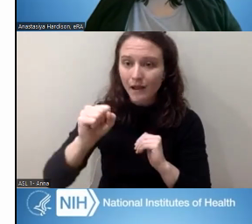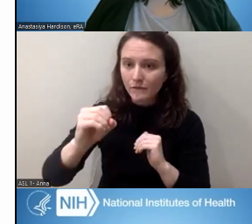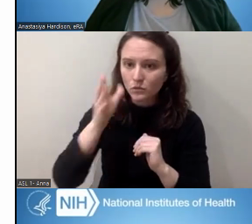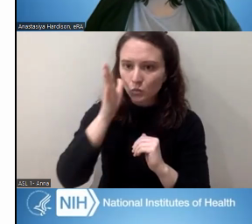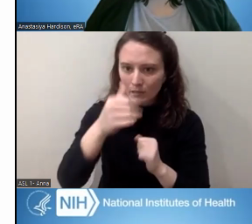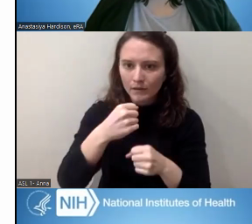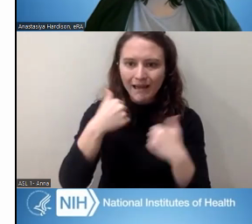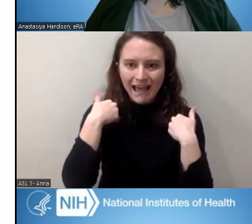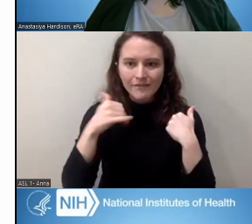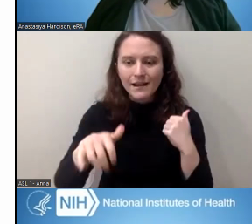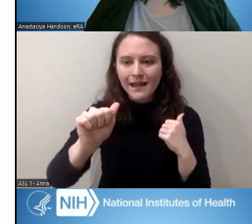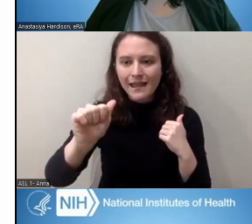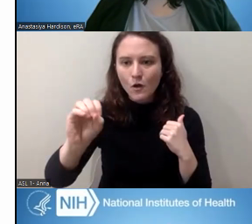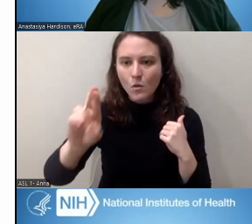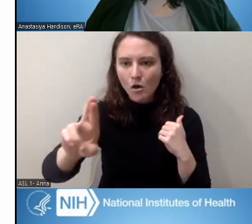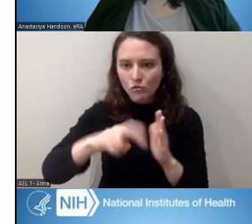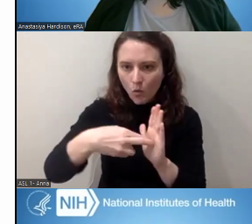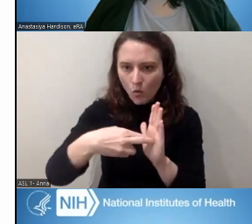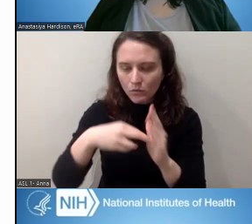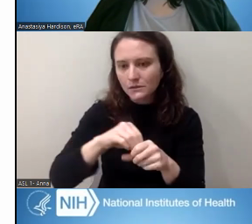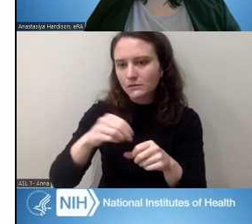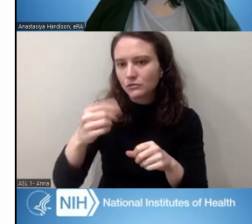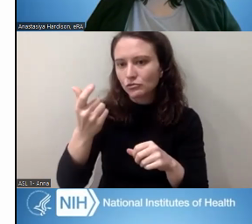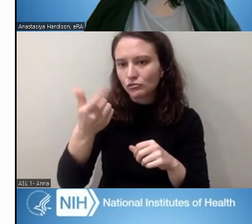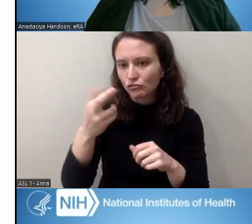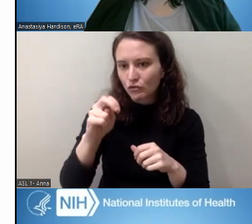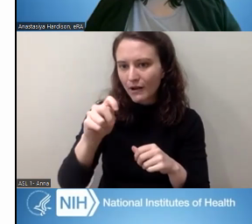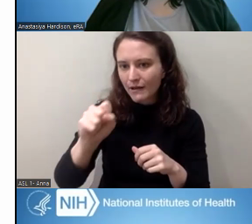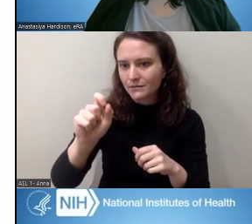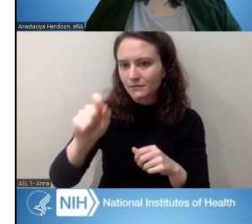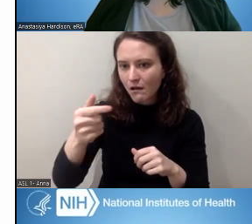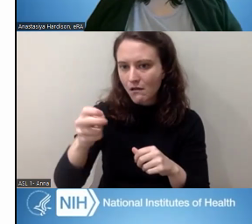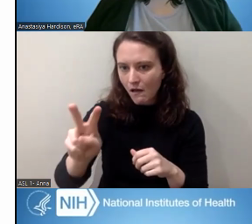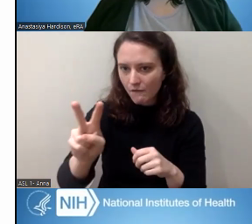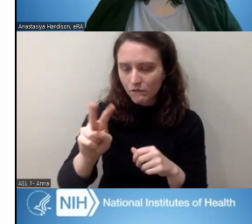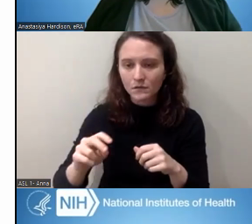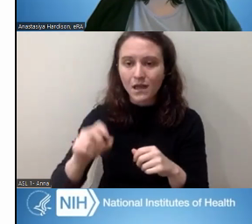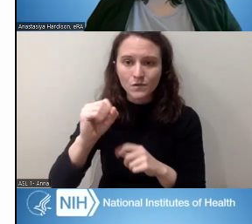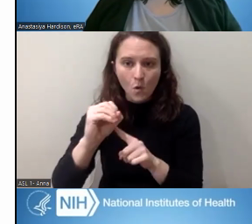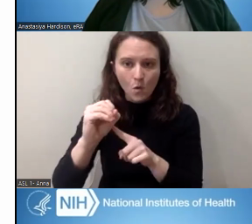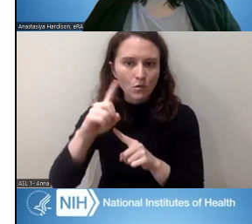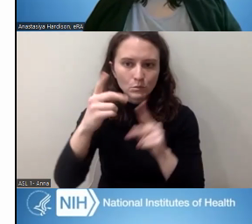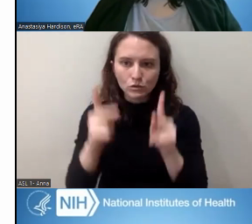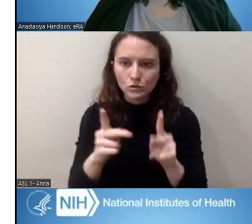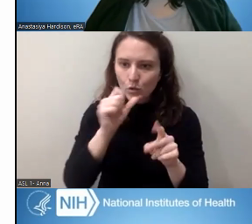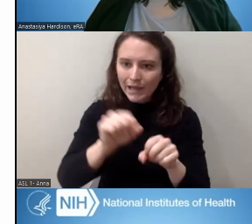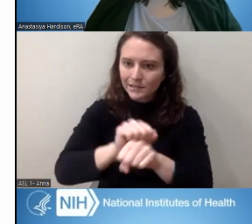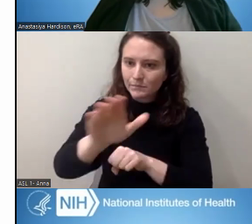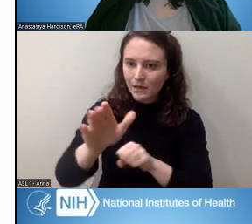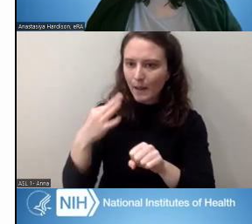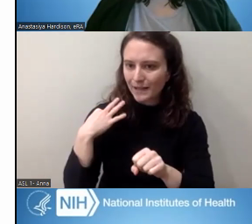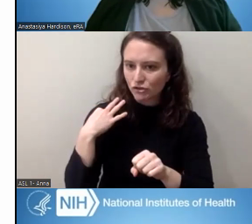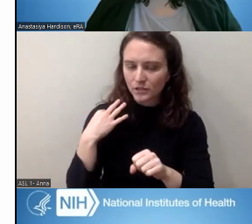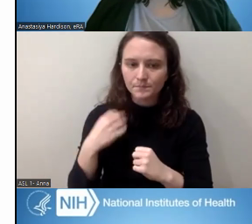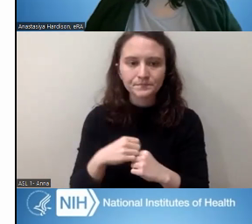AOR role in grants.gov and be able to submit an application. So you don't want to